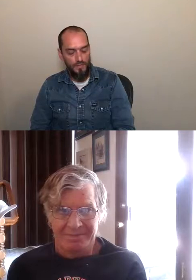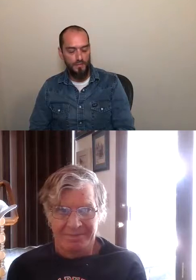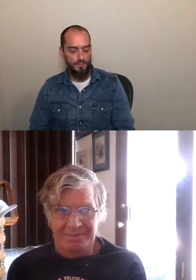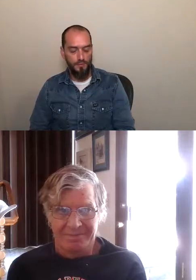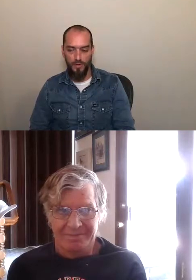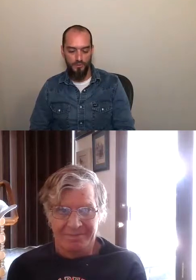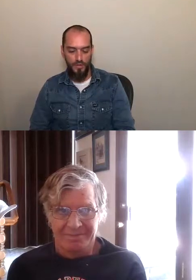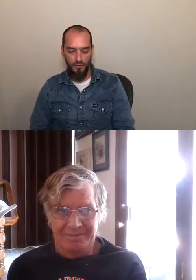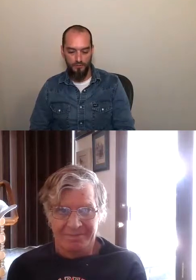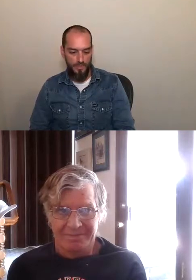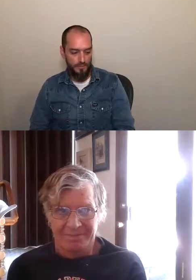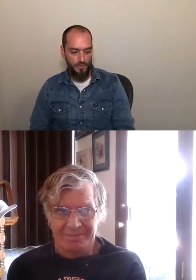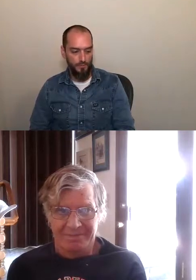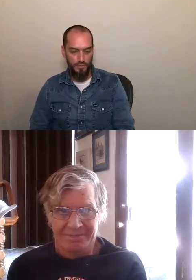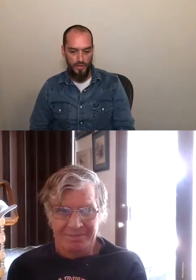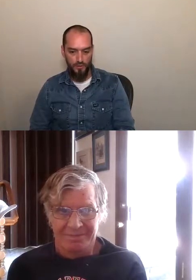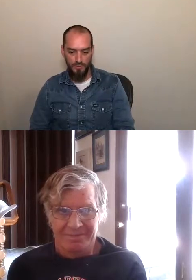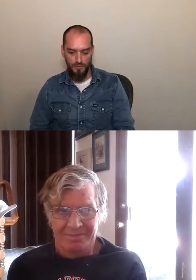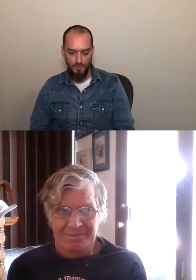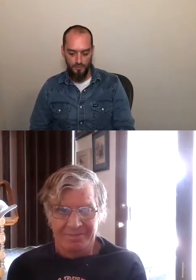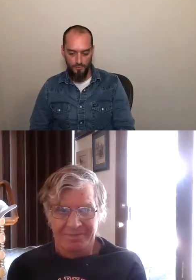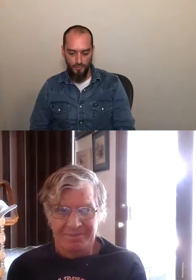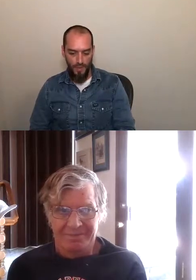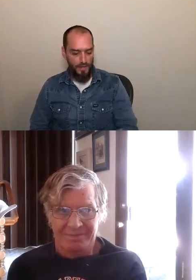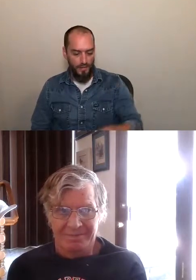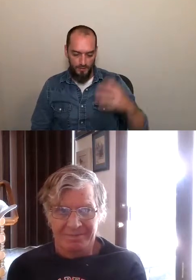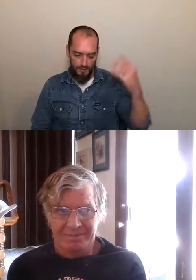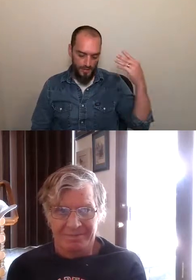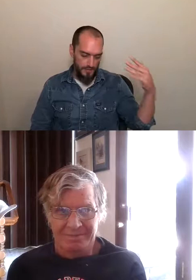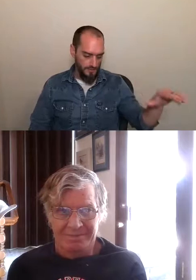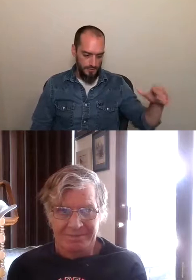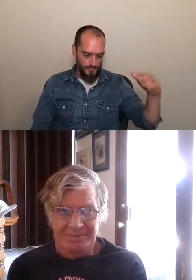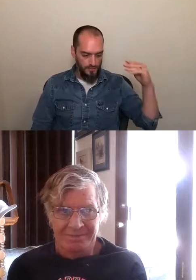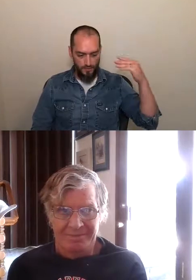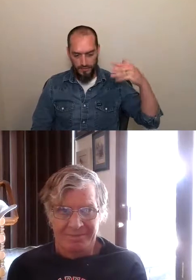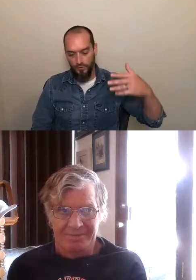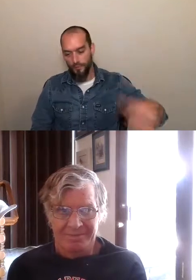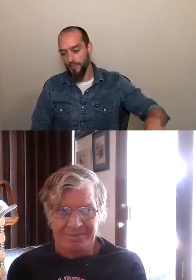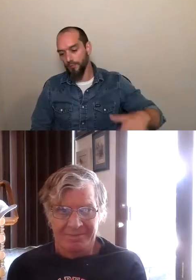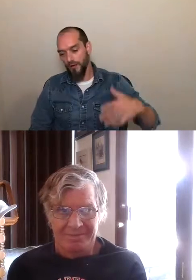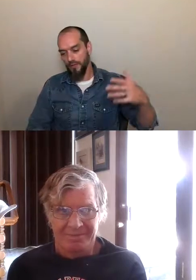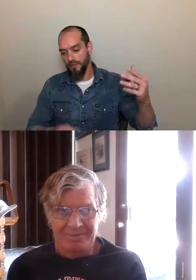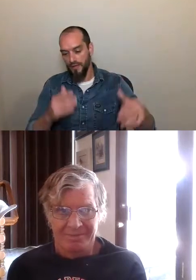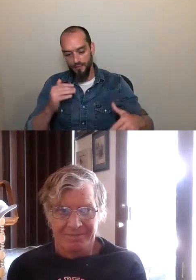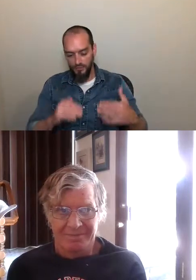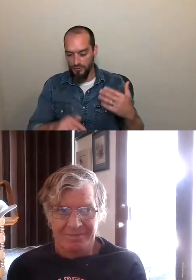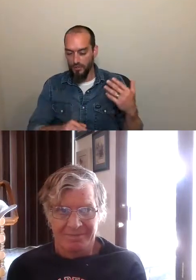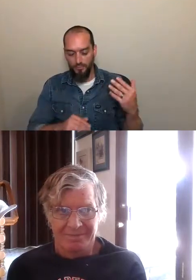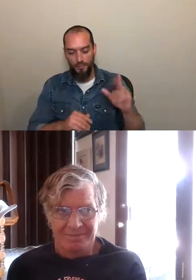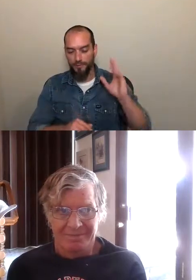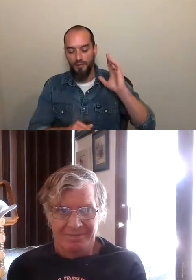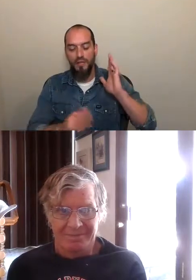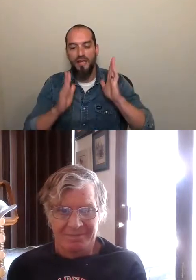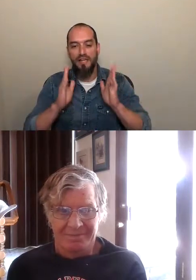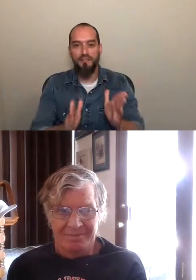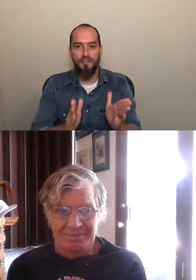So that's how you build a proper shower. That's the problem with showers. And yes, you know, there's rubber membrane and that can be installed